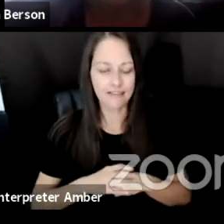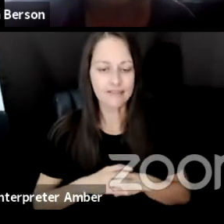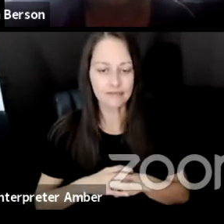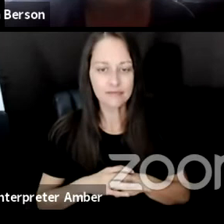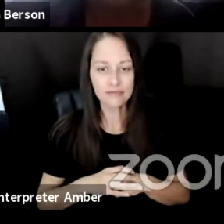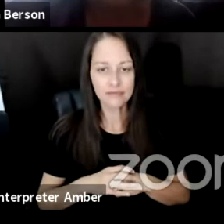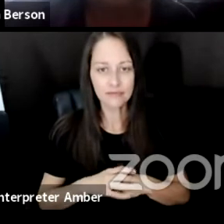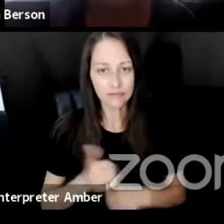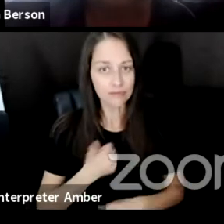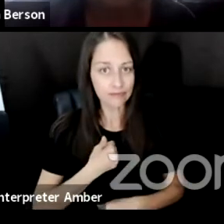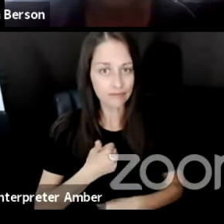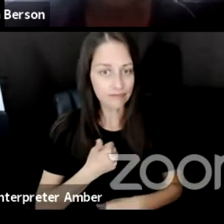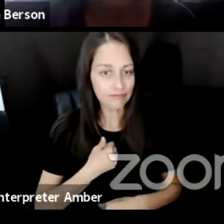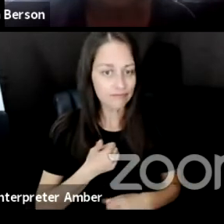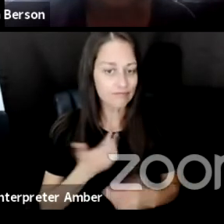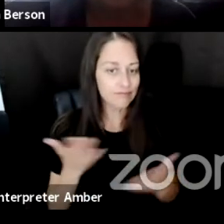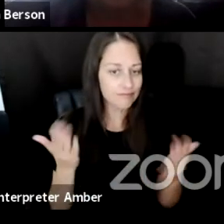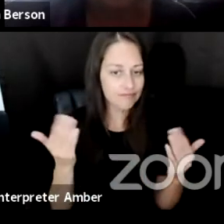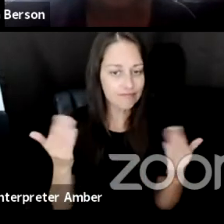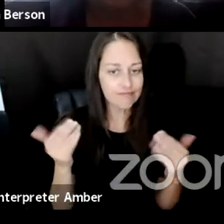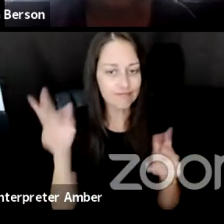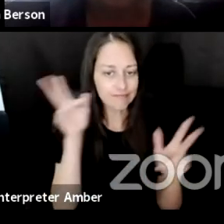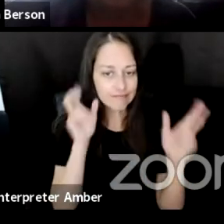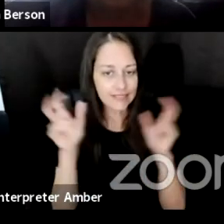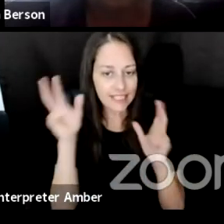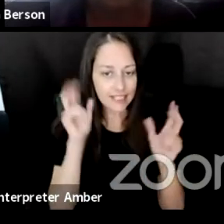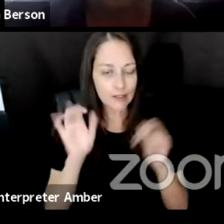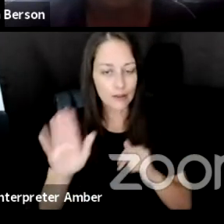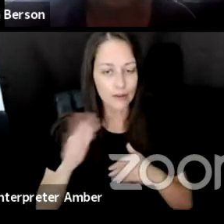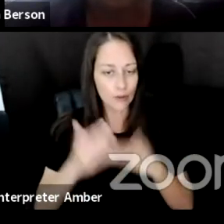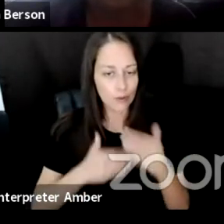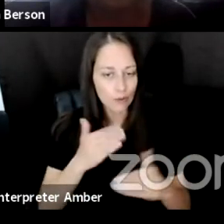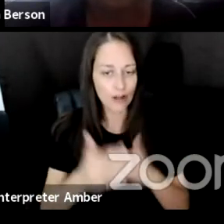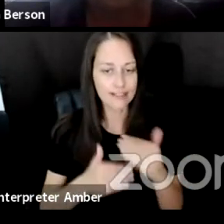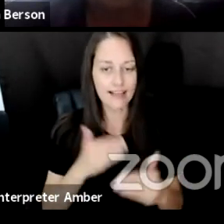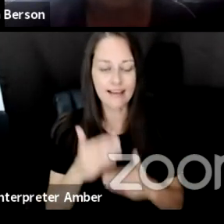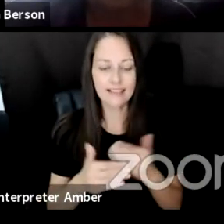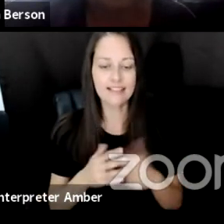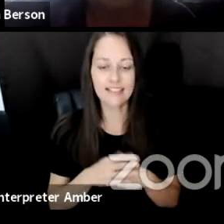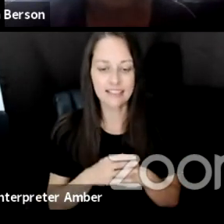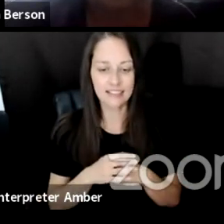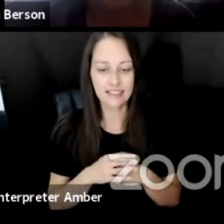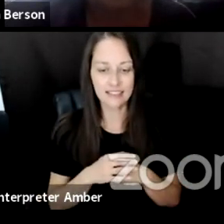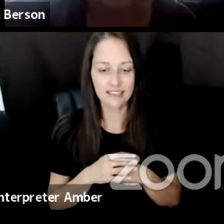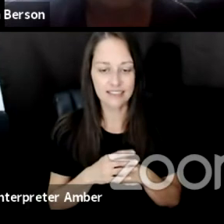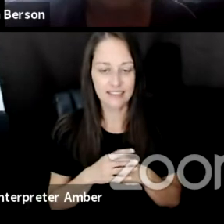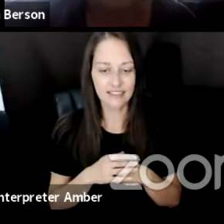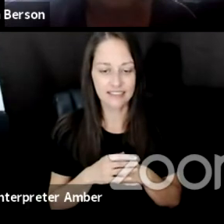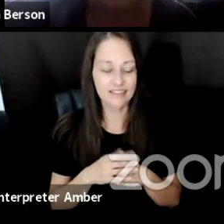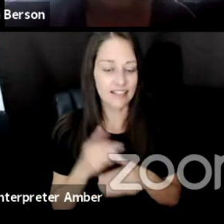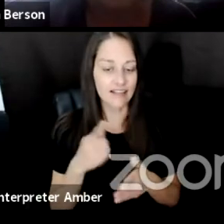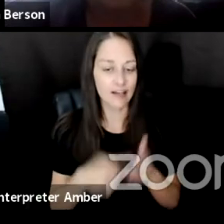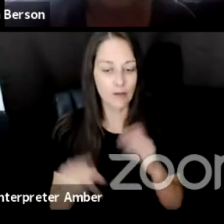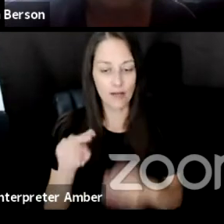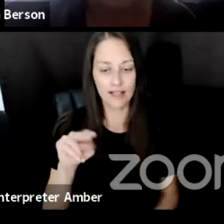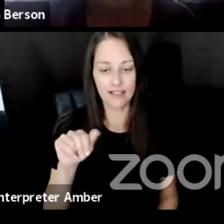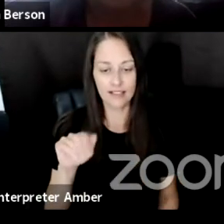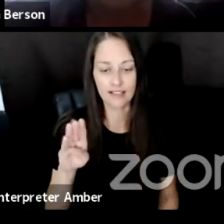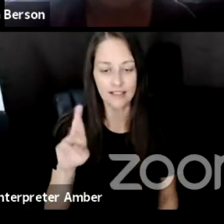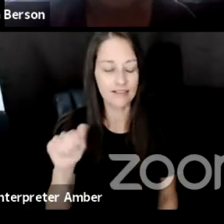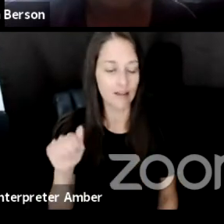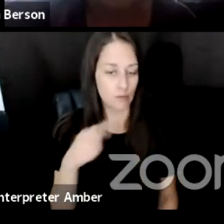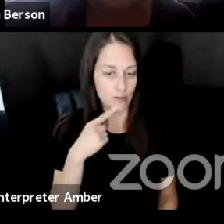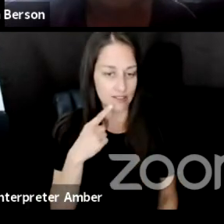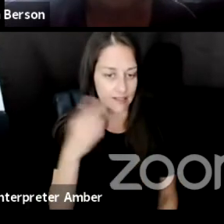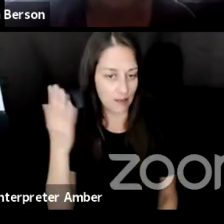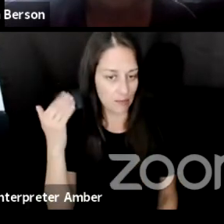love to hear from others about kind of what your process is and kind of what Nabra had said before, the central question around,